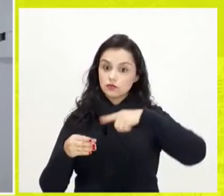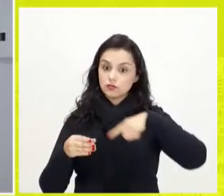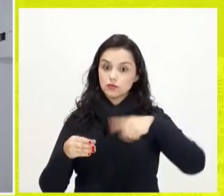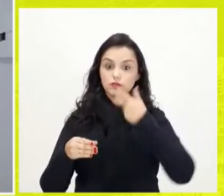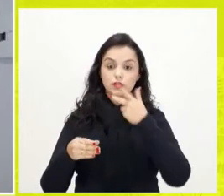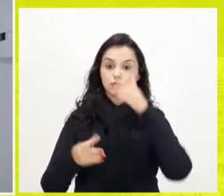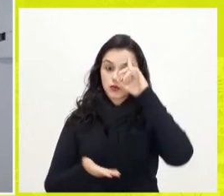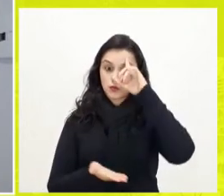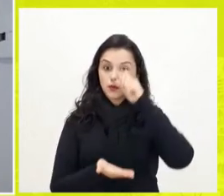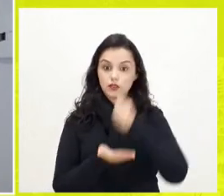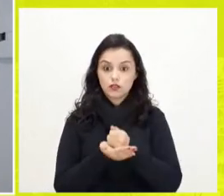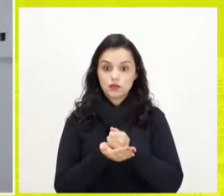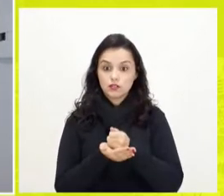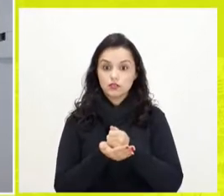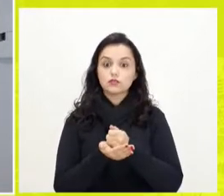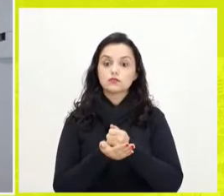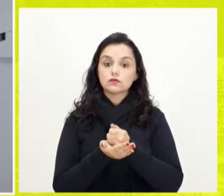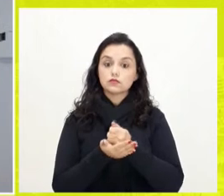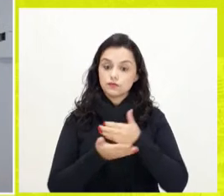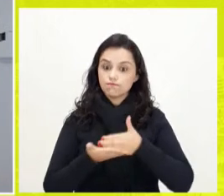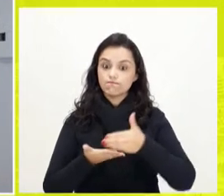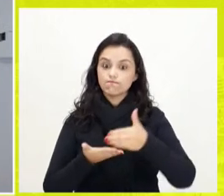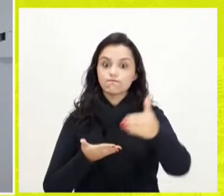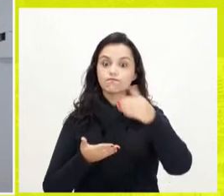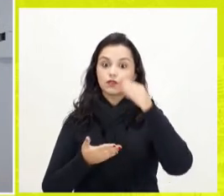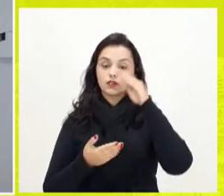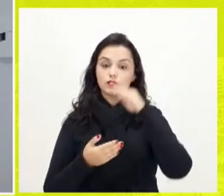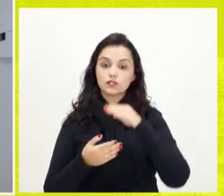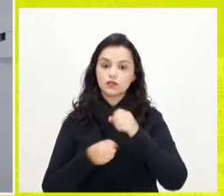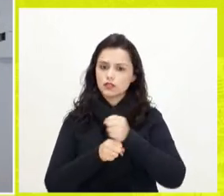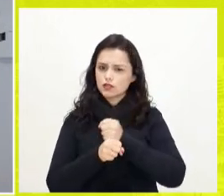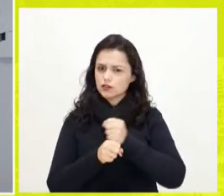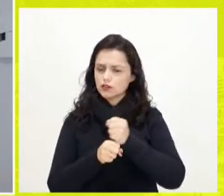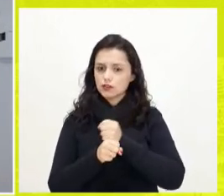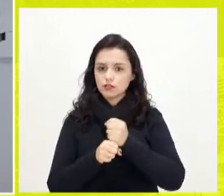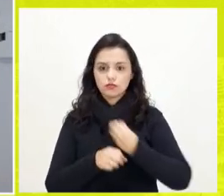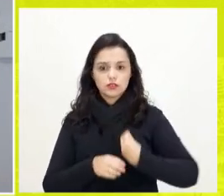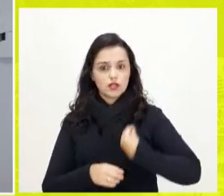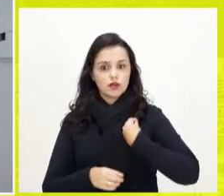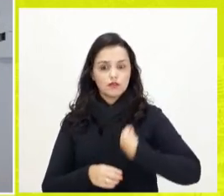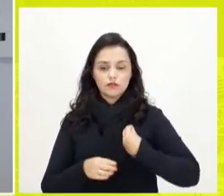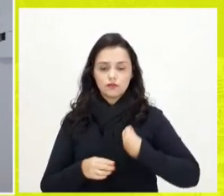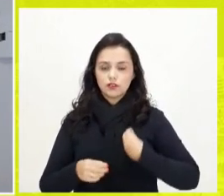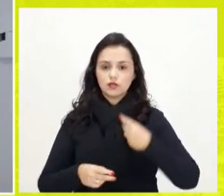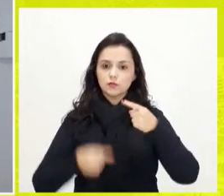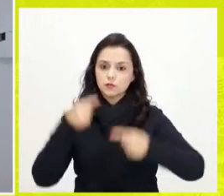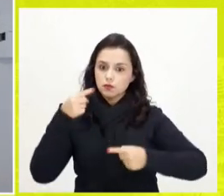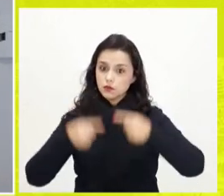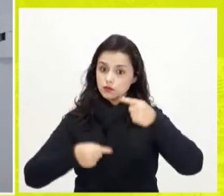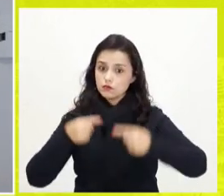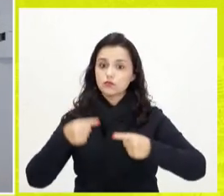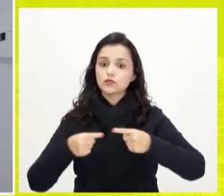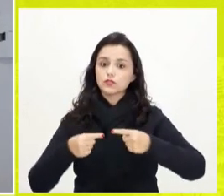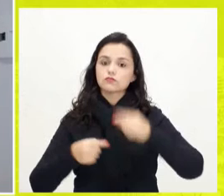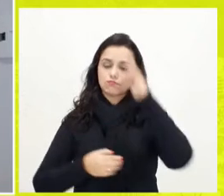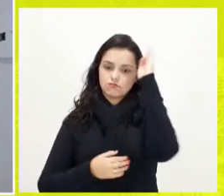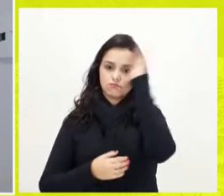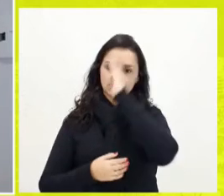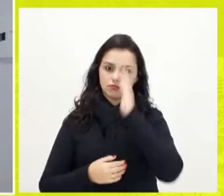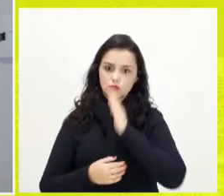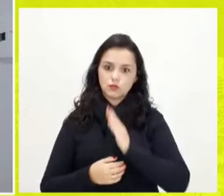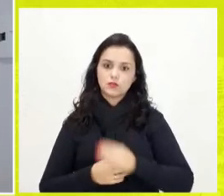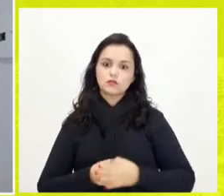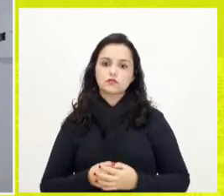about the elections we know that this is going to cause long years of impact in in the